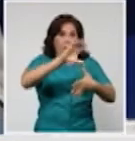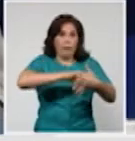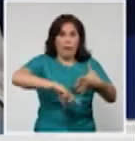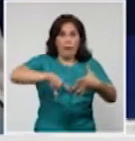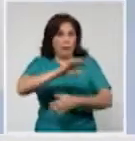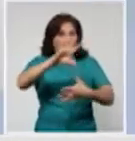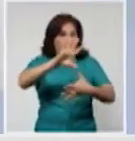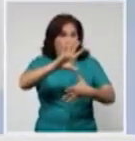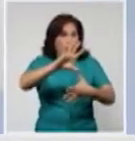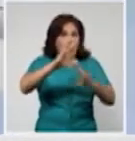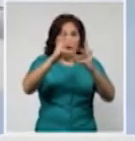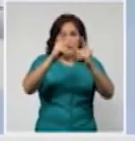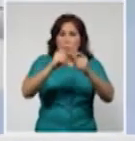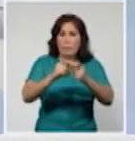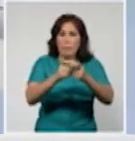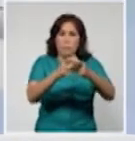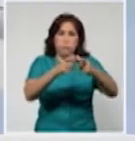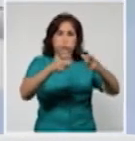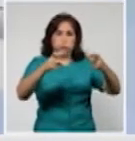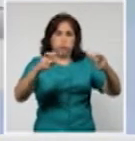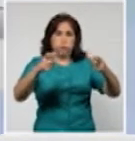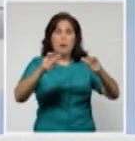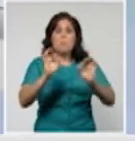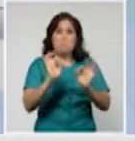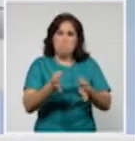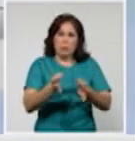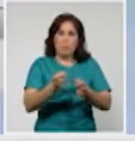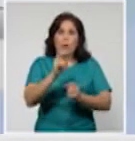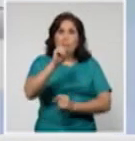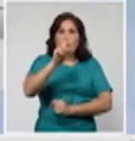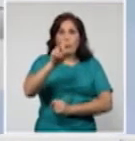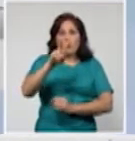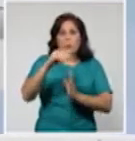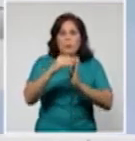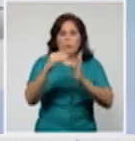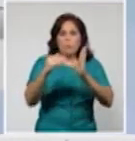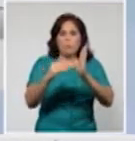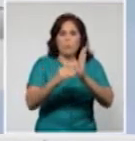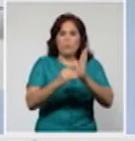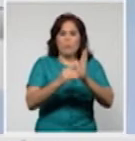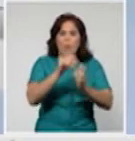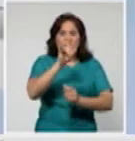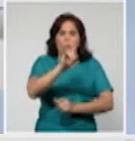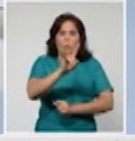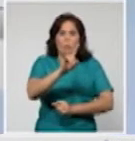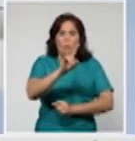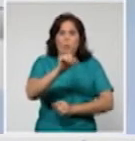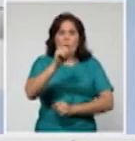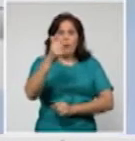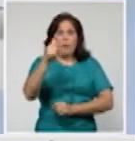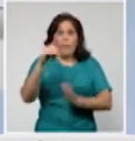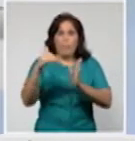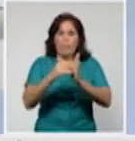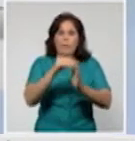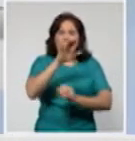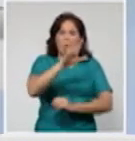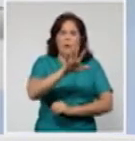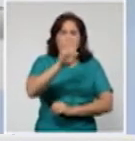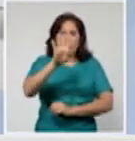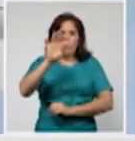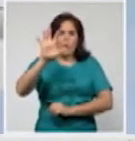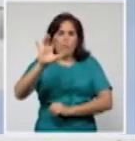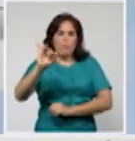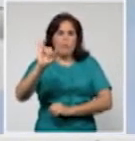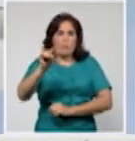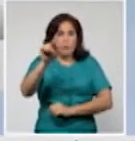3.41%. The region of the Americas, the epicenter of the pandemic for several weeks now,